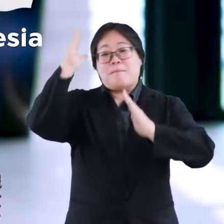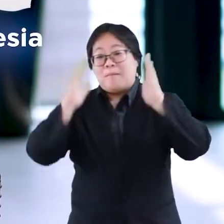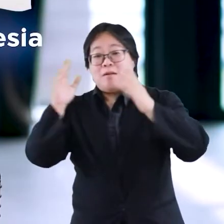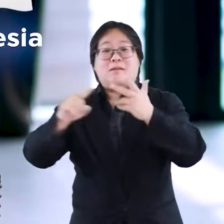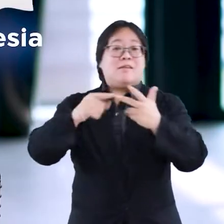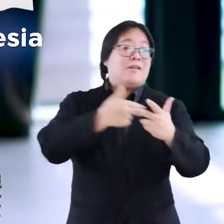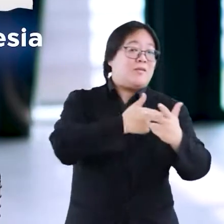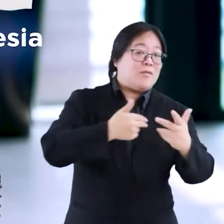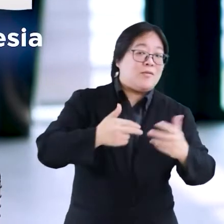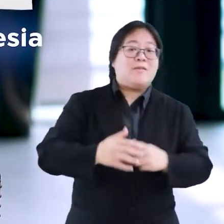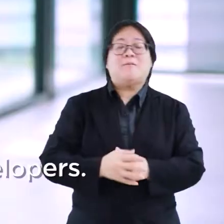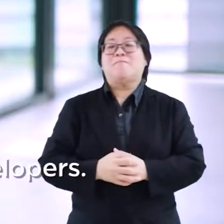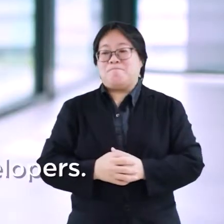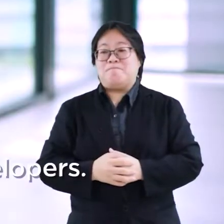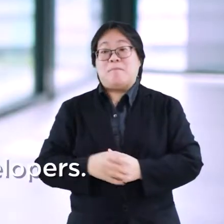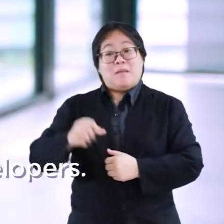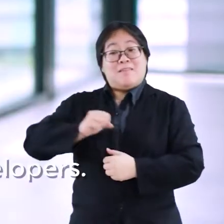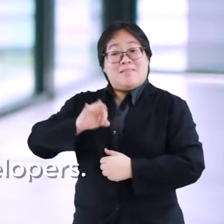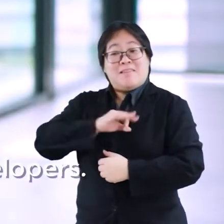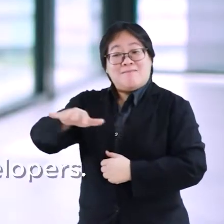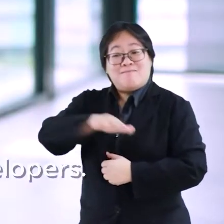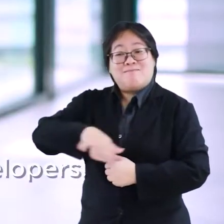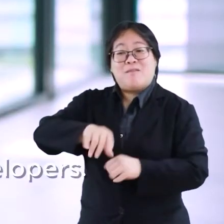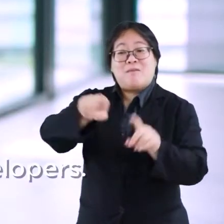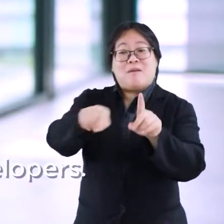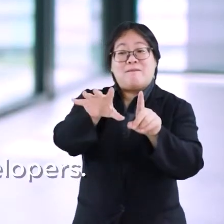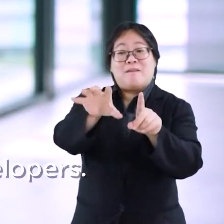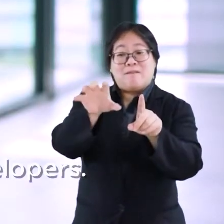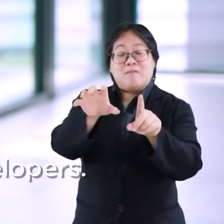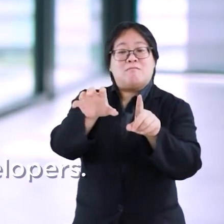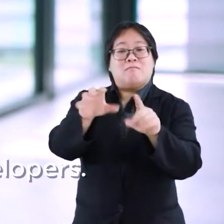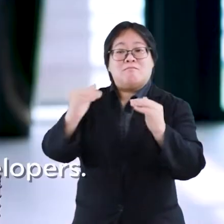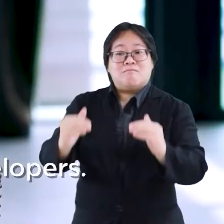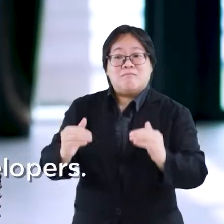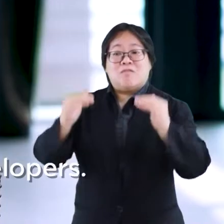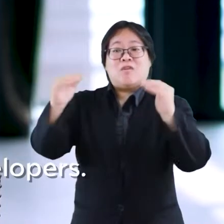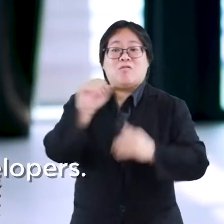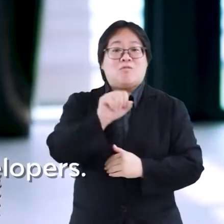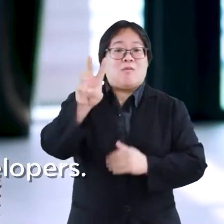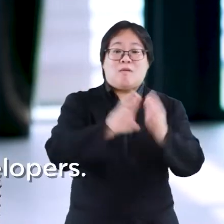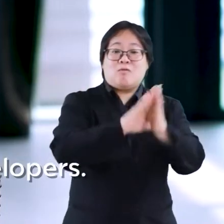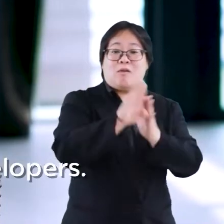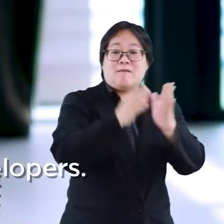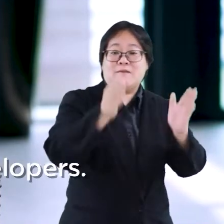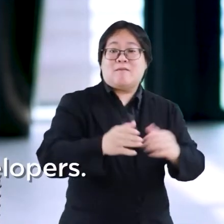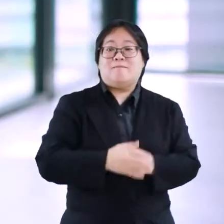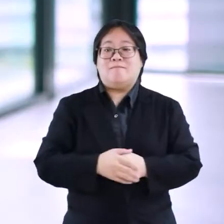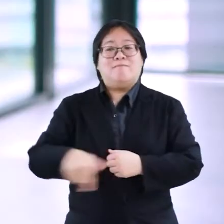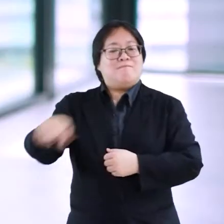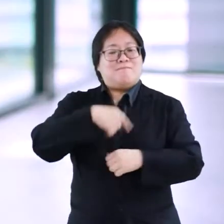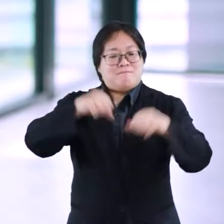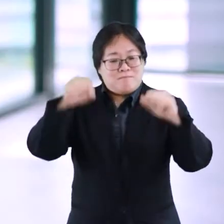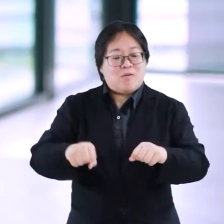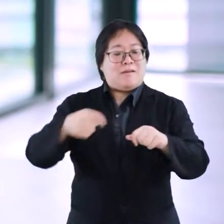Lanka, Malaysia, and Indonesia, and employs over 1,500 high-end software developers. It